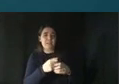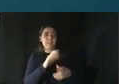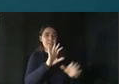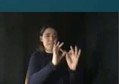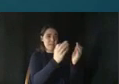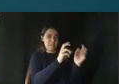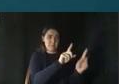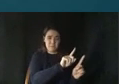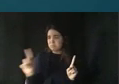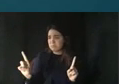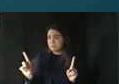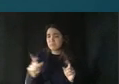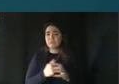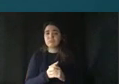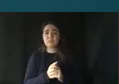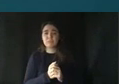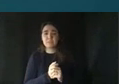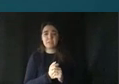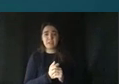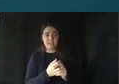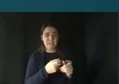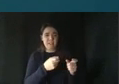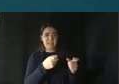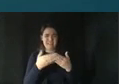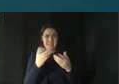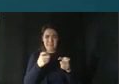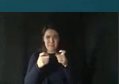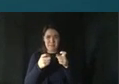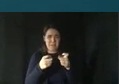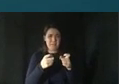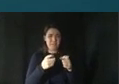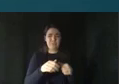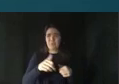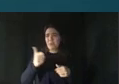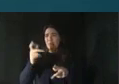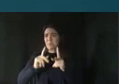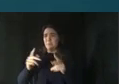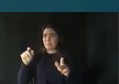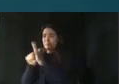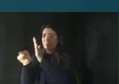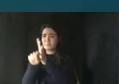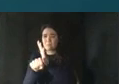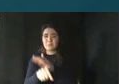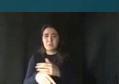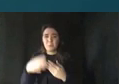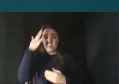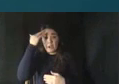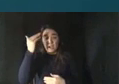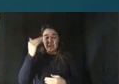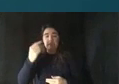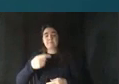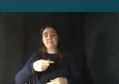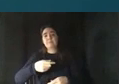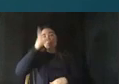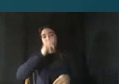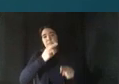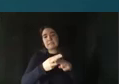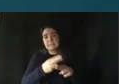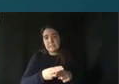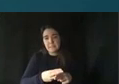to kill other people in the name of God, but in the name of the God that he was